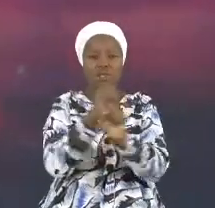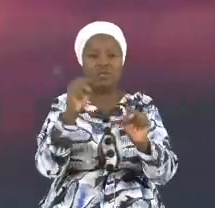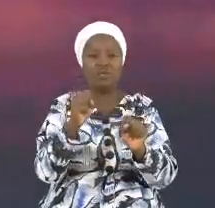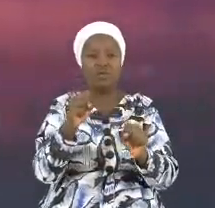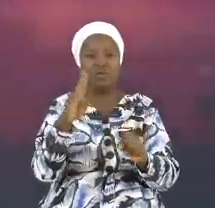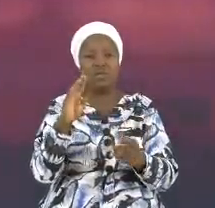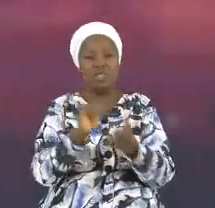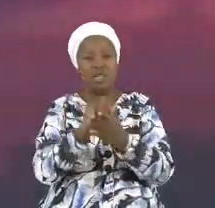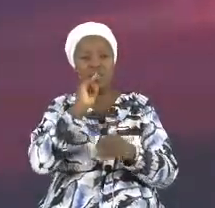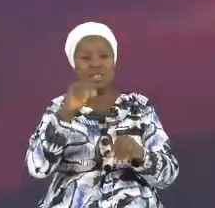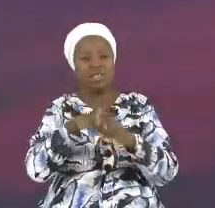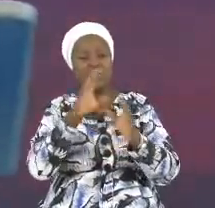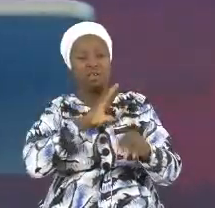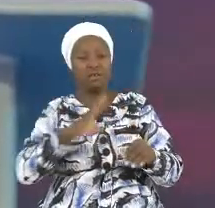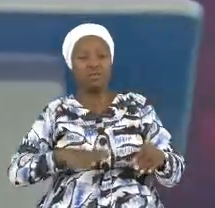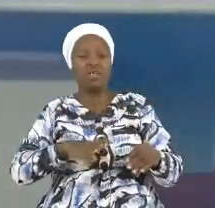in